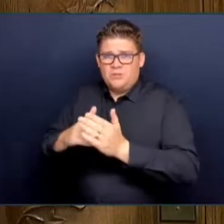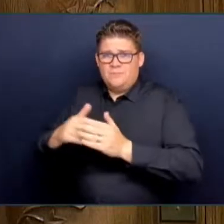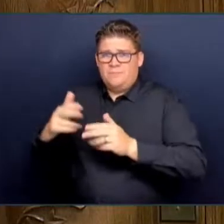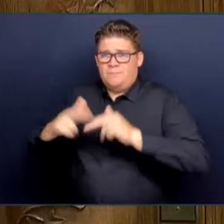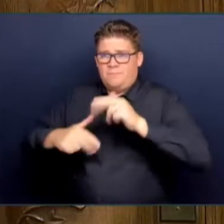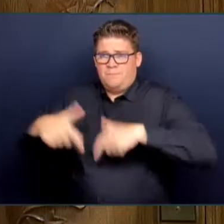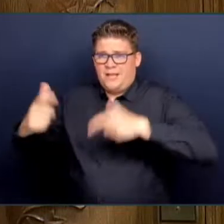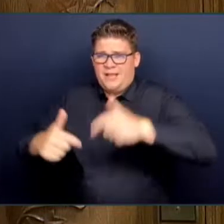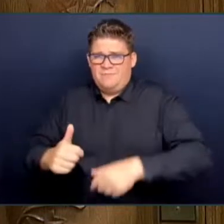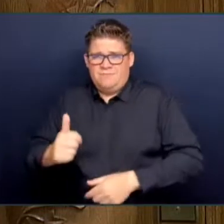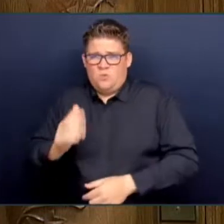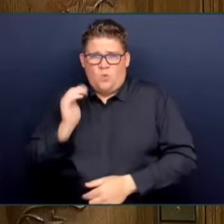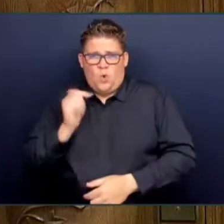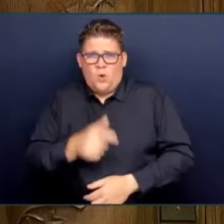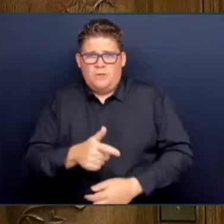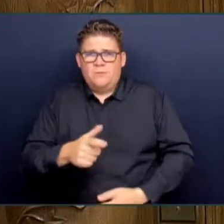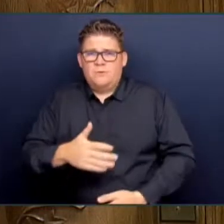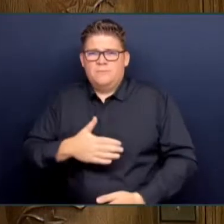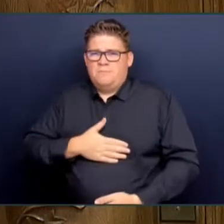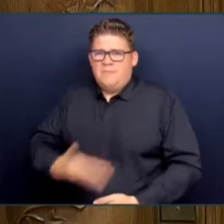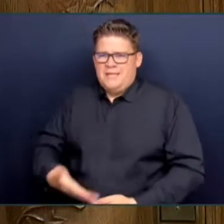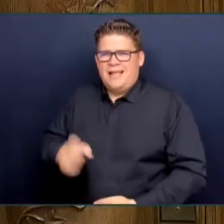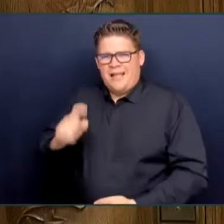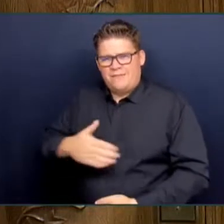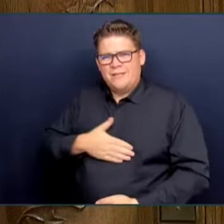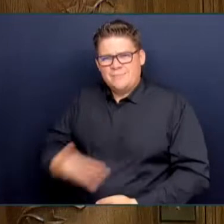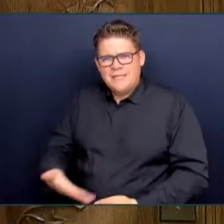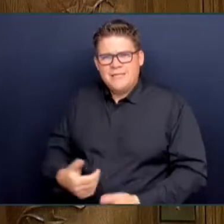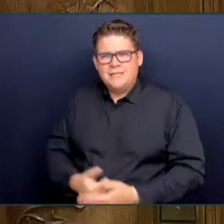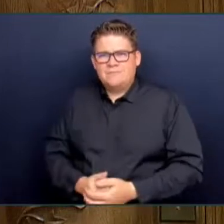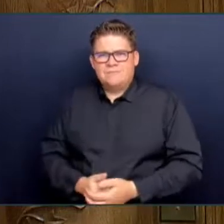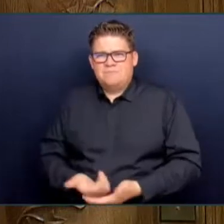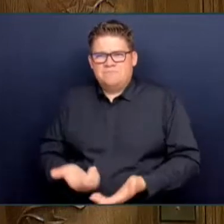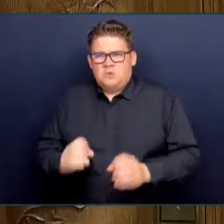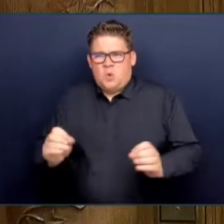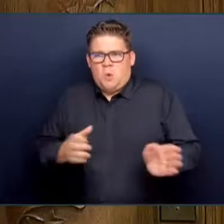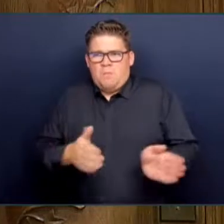Attorney General and Minister responsible for housing. Very much.